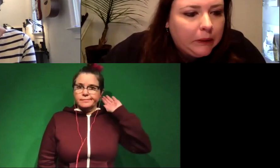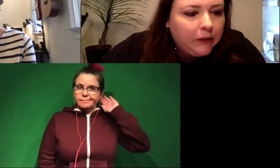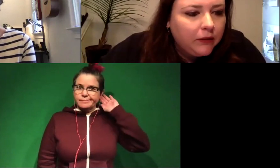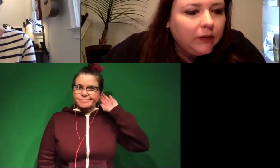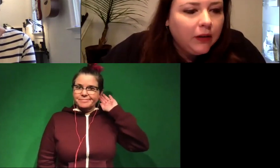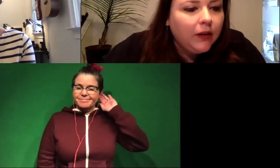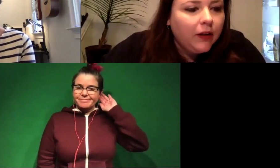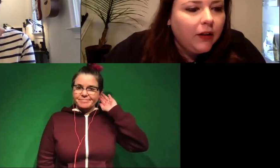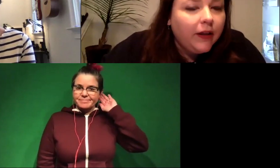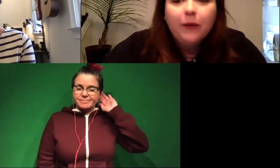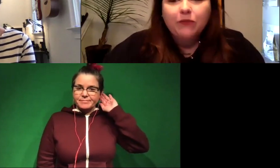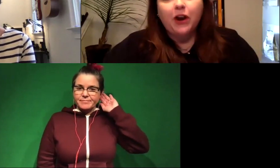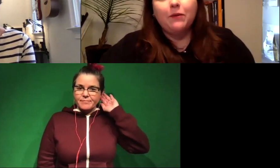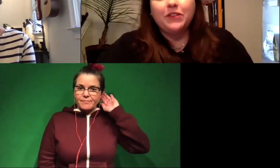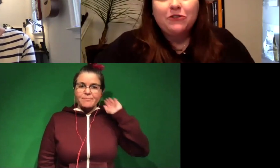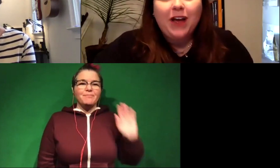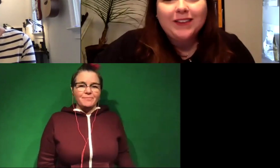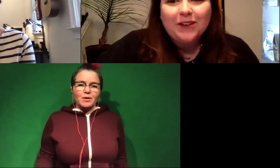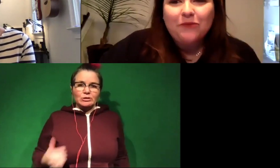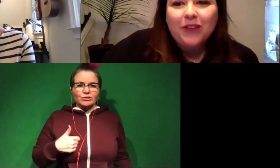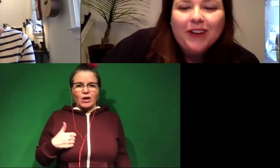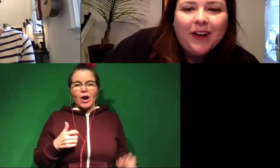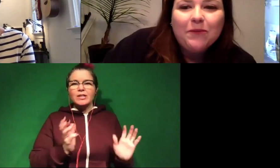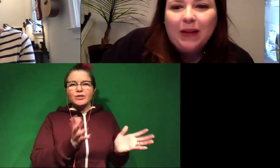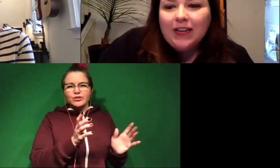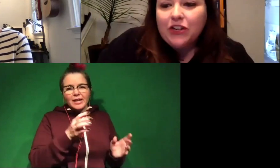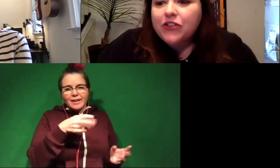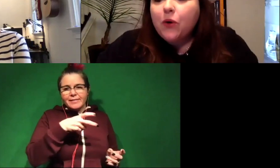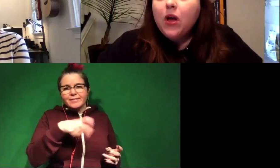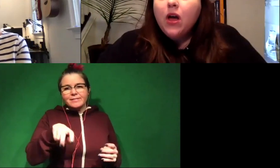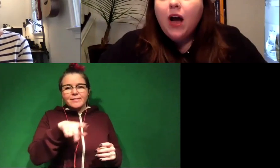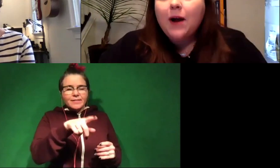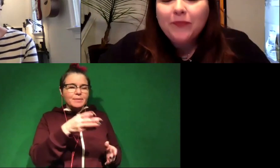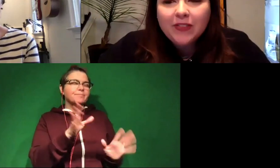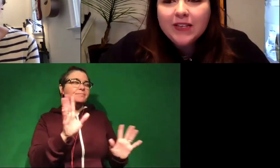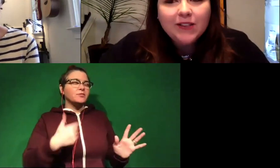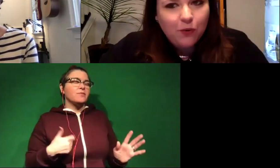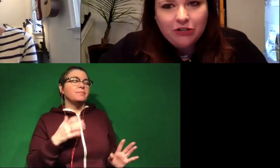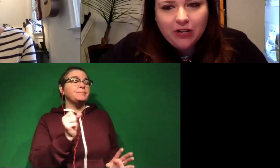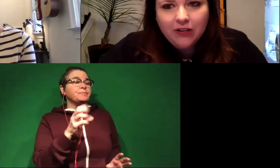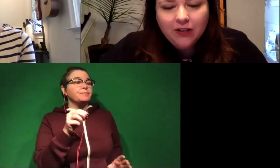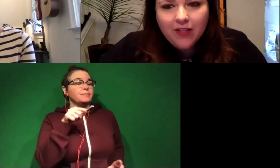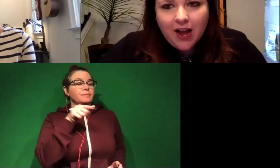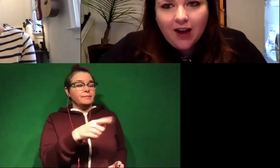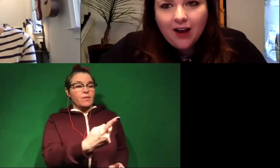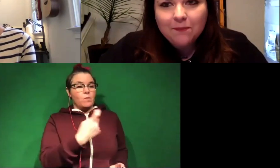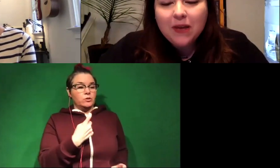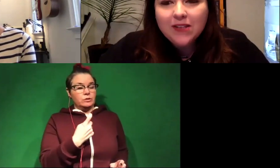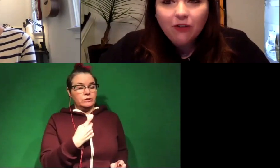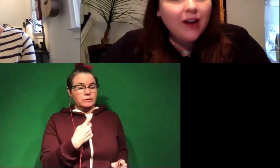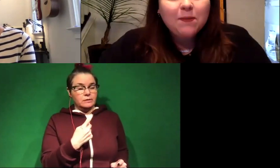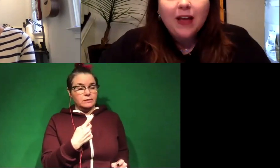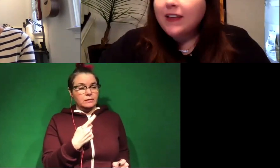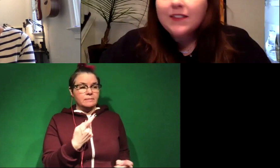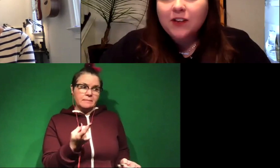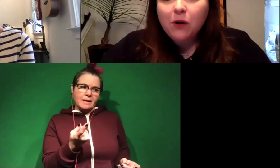Oh, I lost you. There we go. Sorry, I was in the chat instead of the main session. So this is a question that may sound